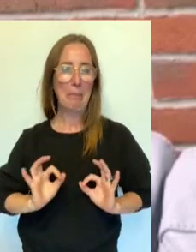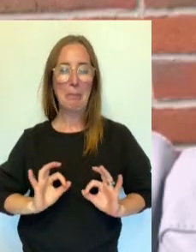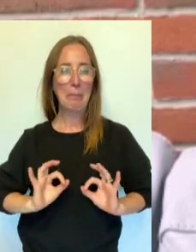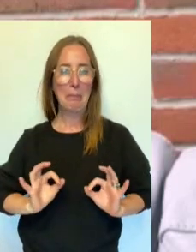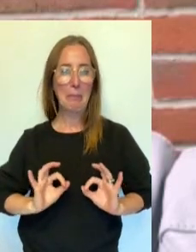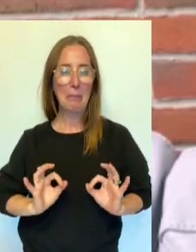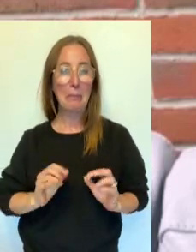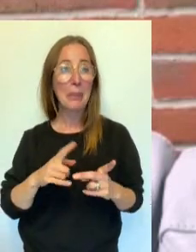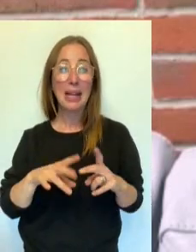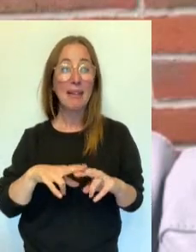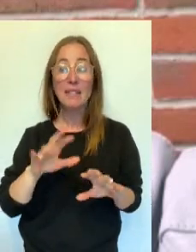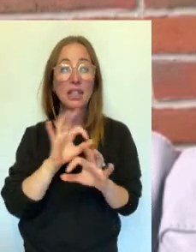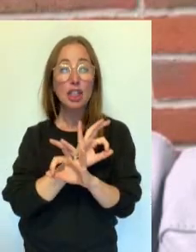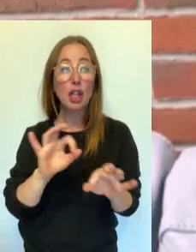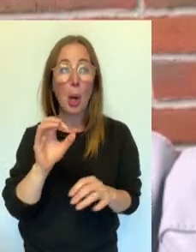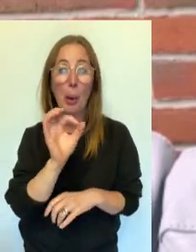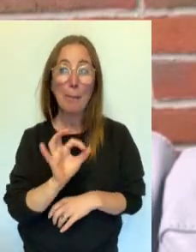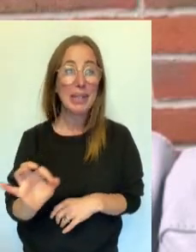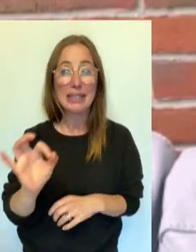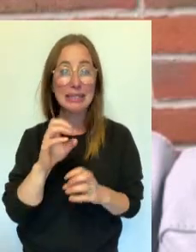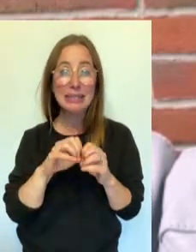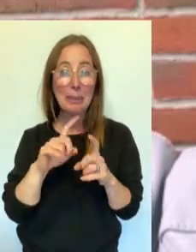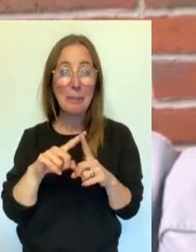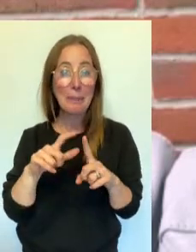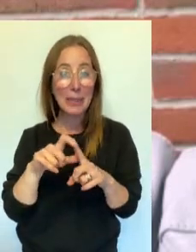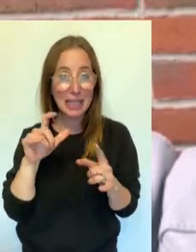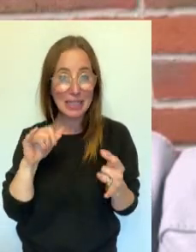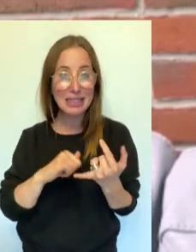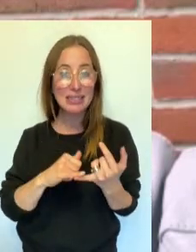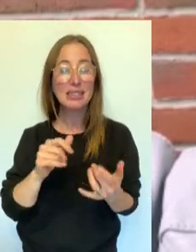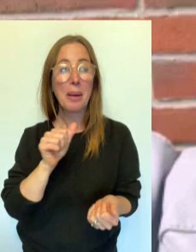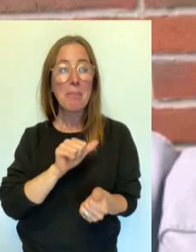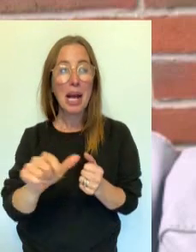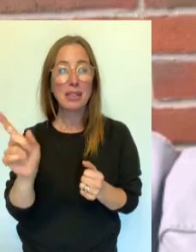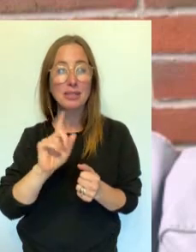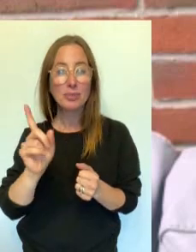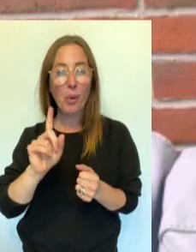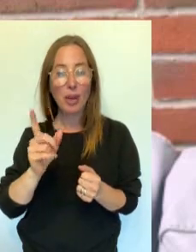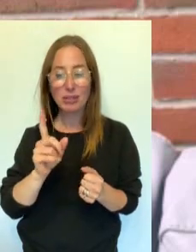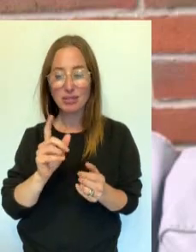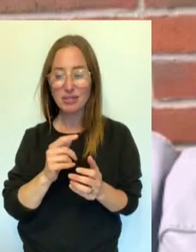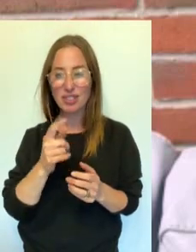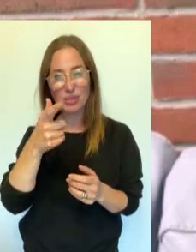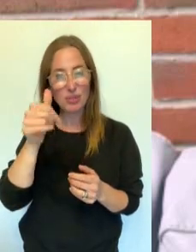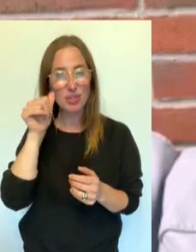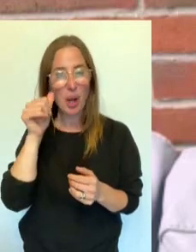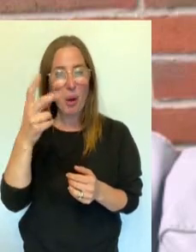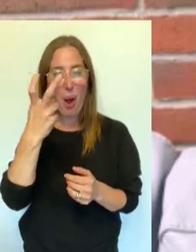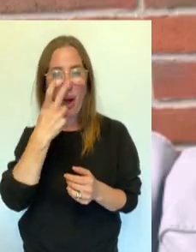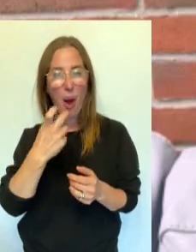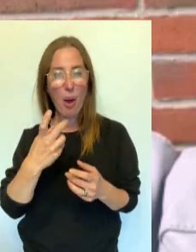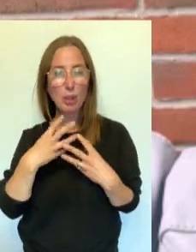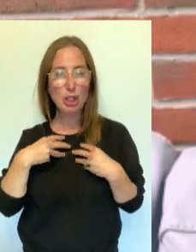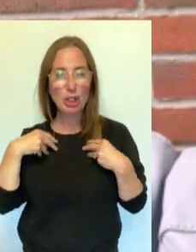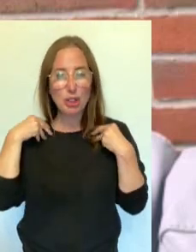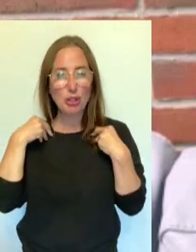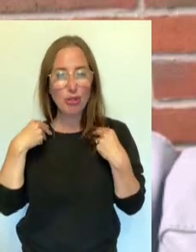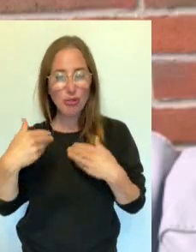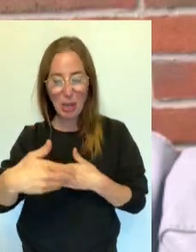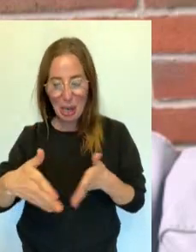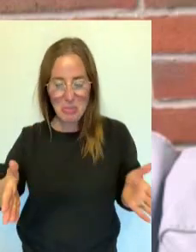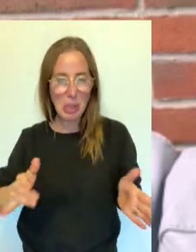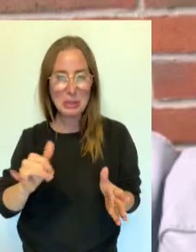things. But if you don't, I do just suggest kind of having a rummage around, like, old jewellery boxes for things that you haven't worn